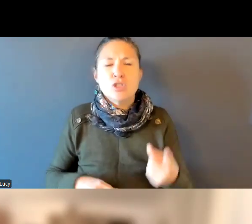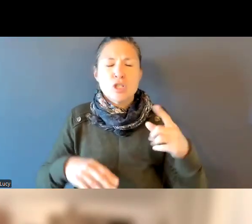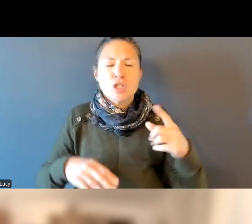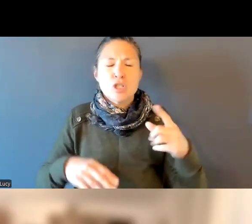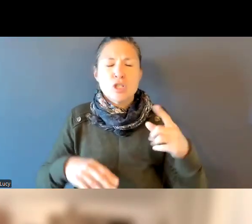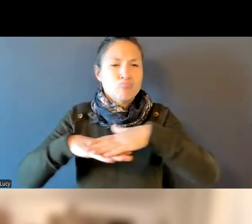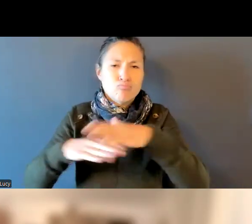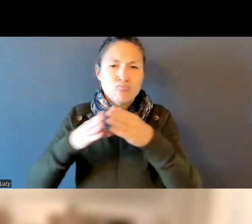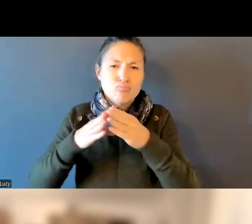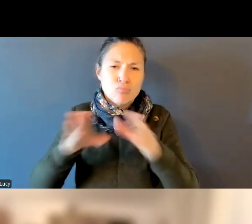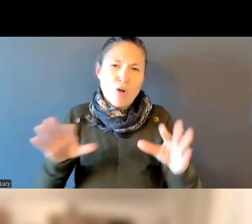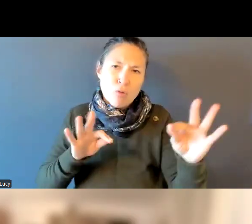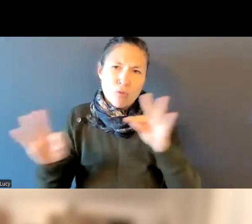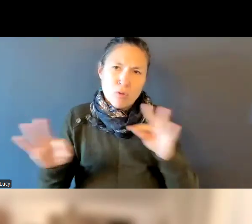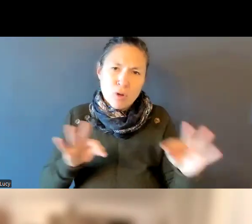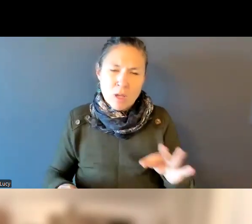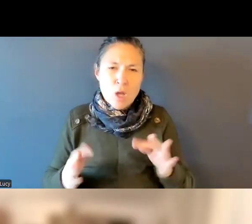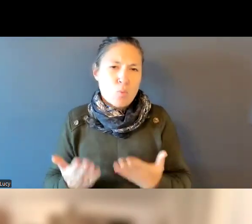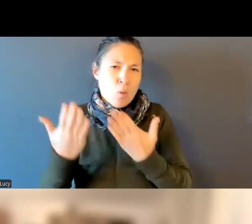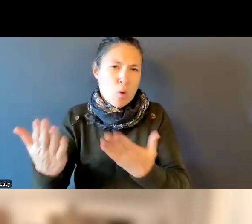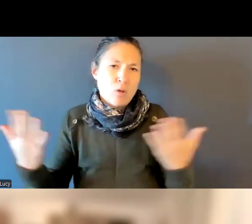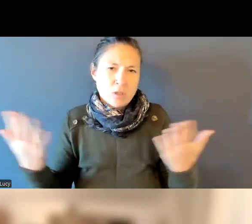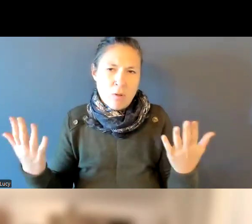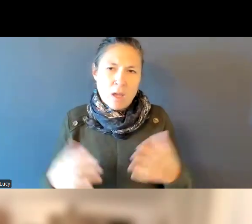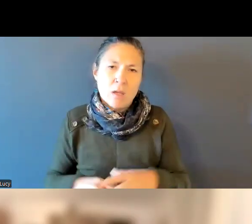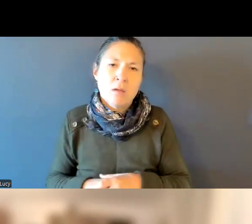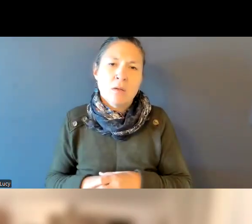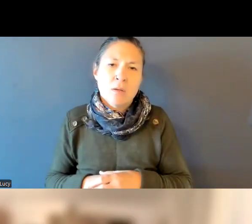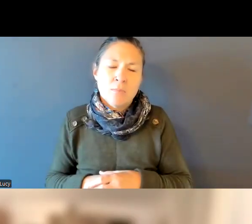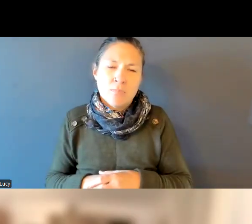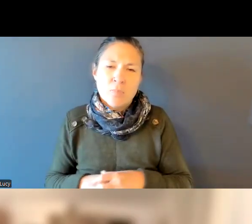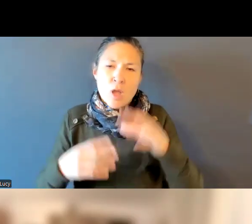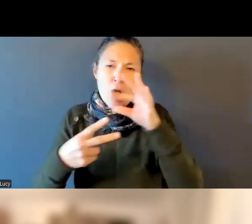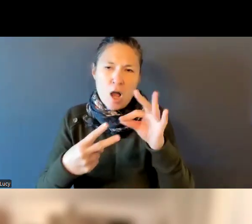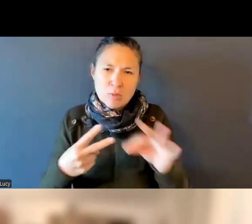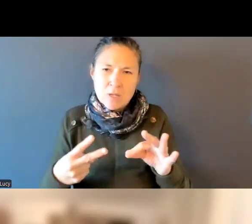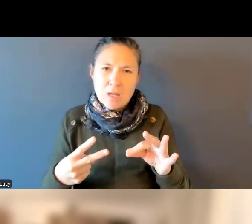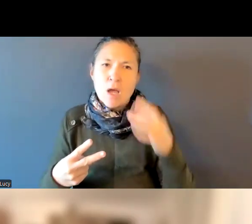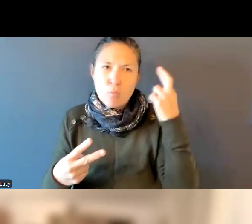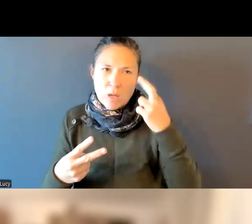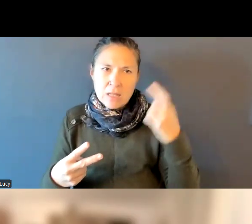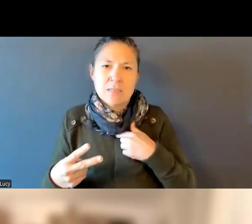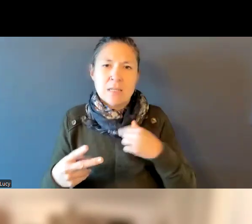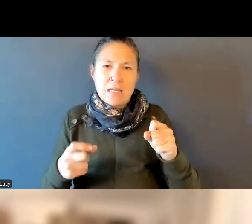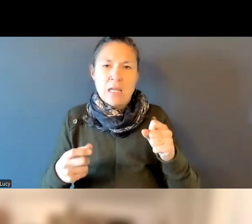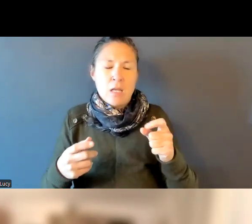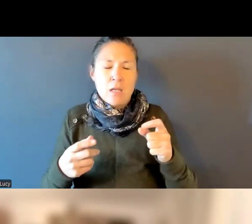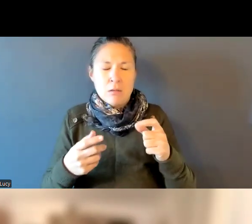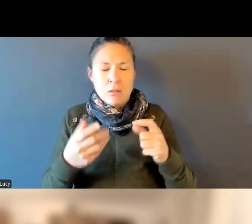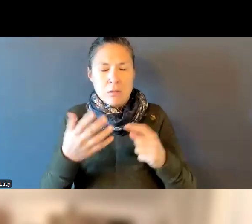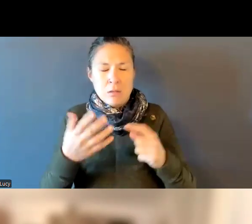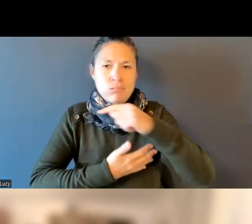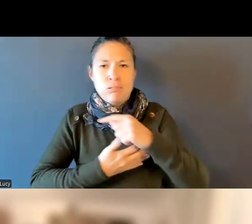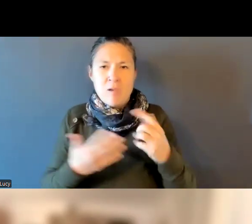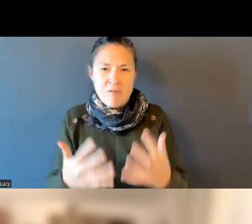overview of the straw proposal and some options, but I recognize that I'll need to go through the material a little bit